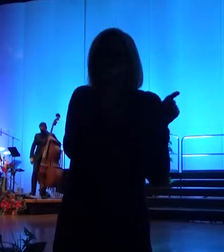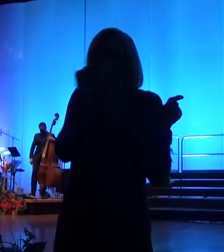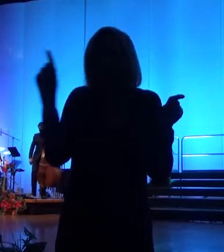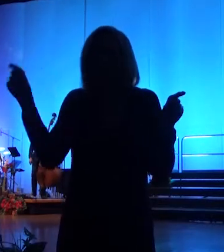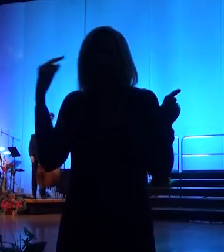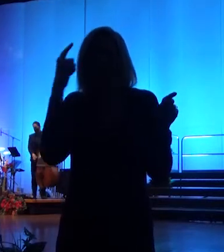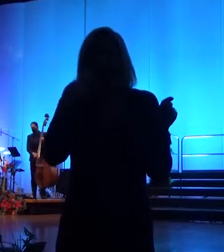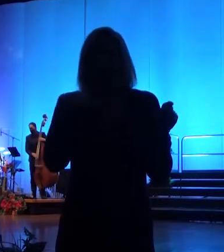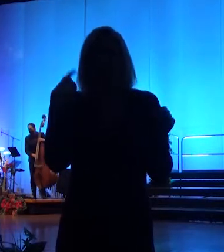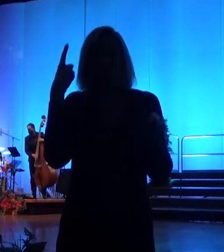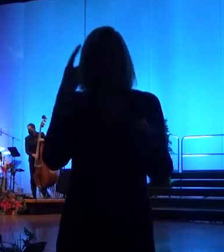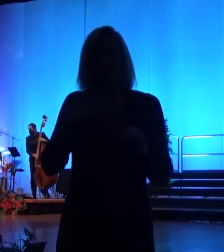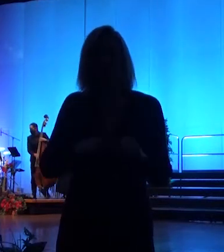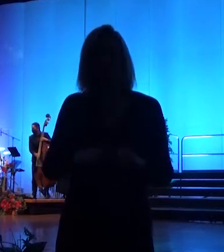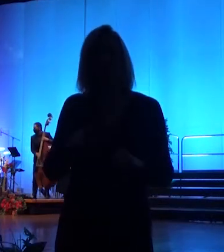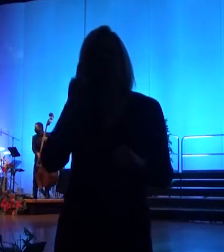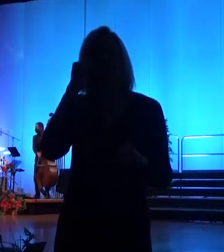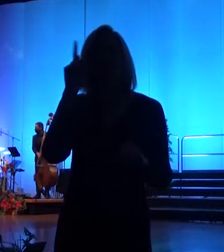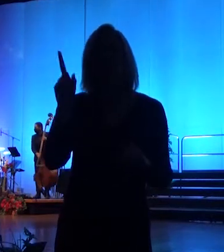face.